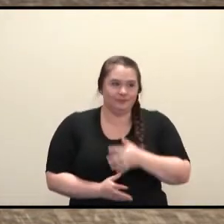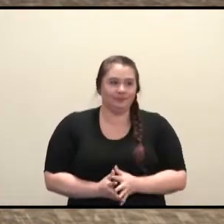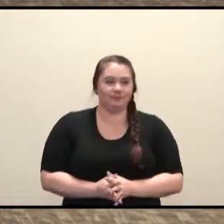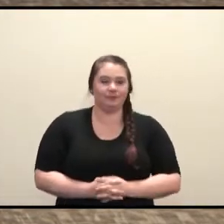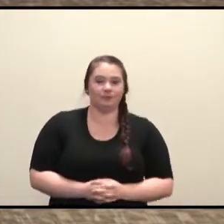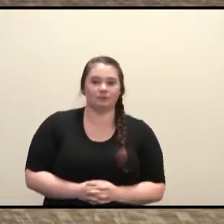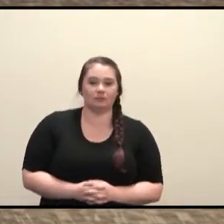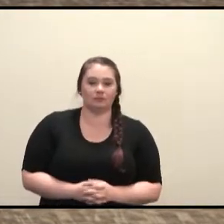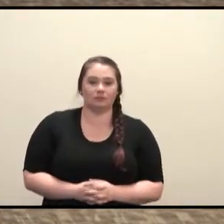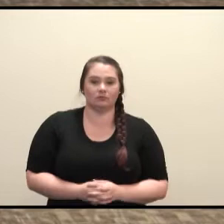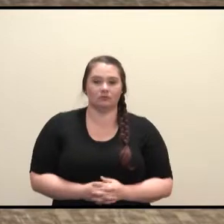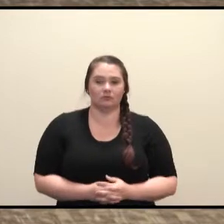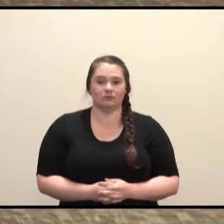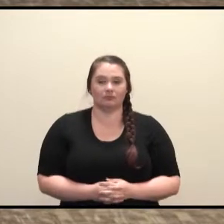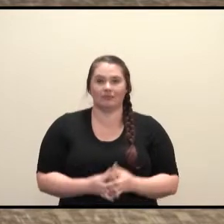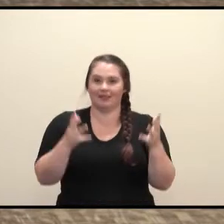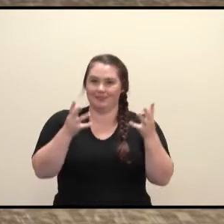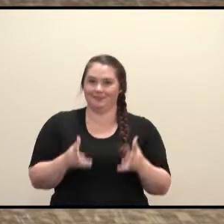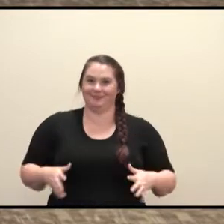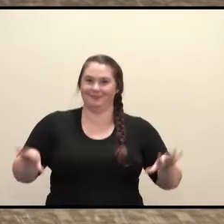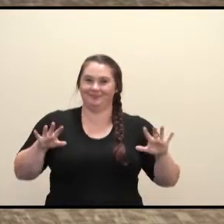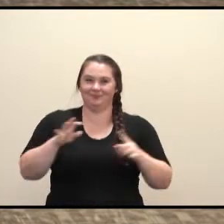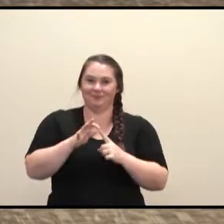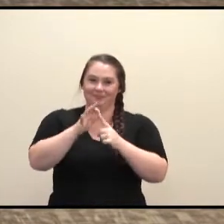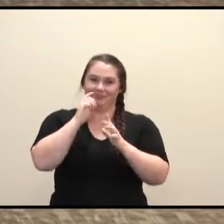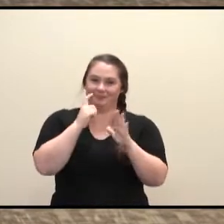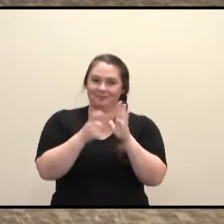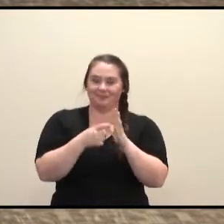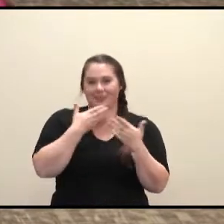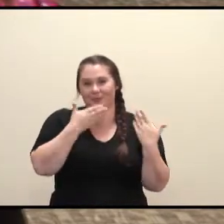And that concludes our special recognitions. Thank you.